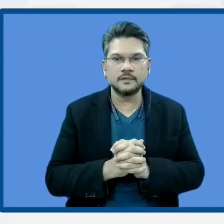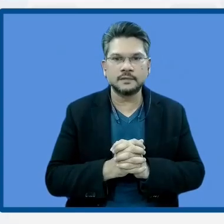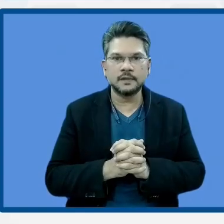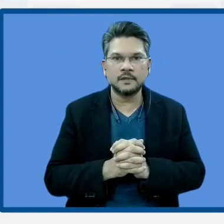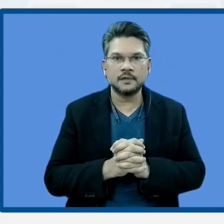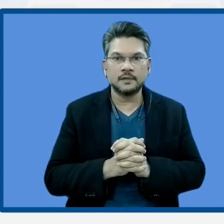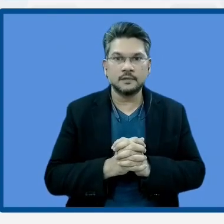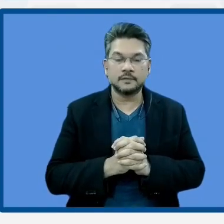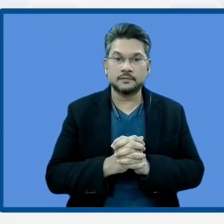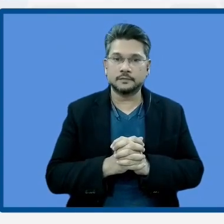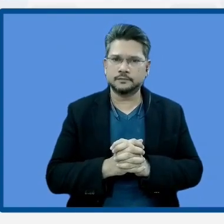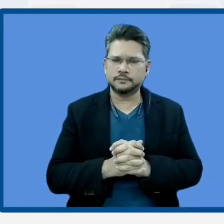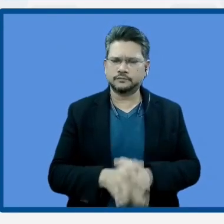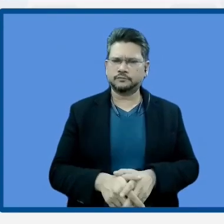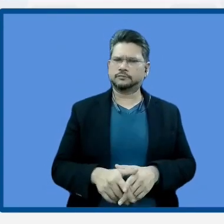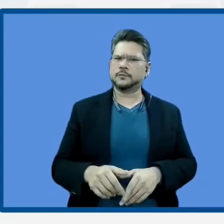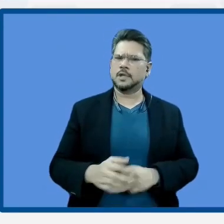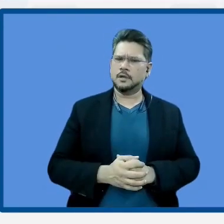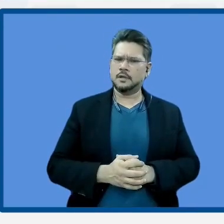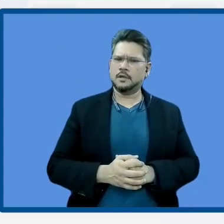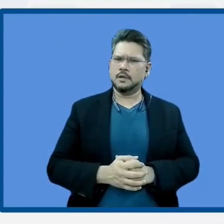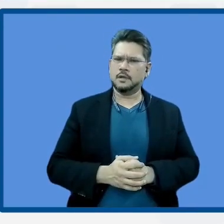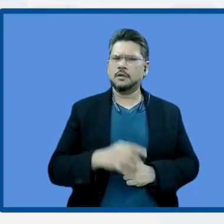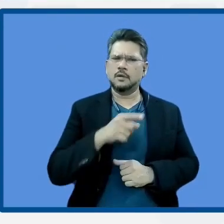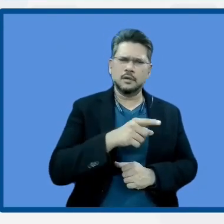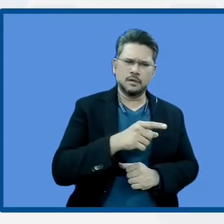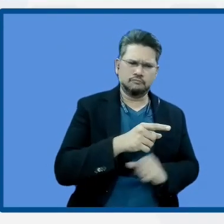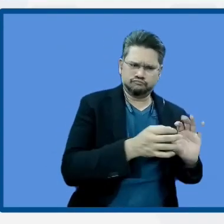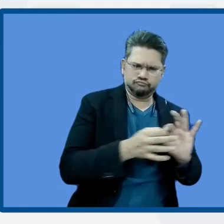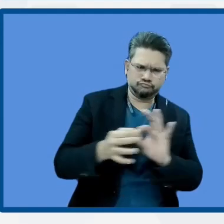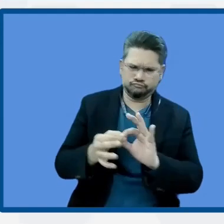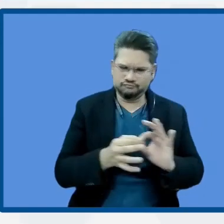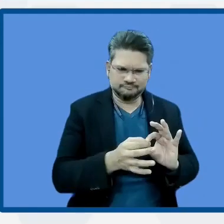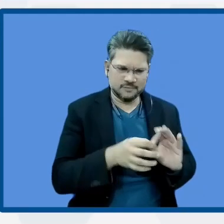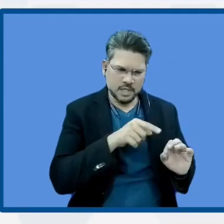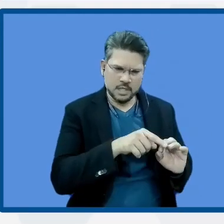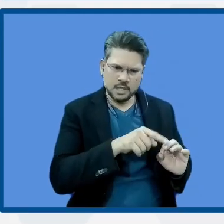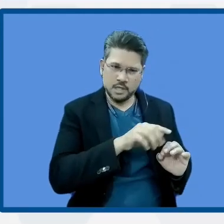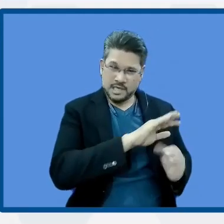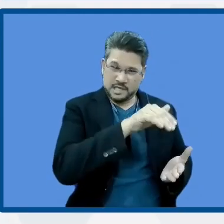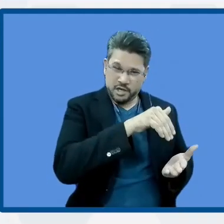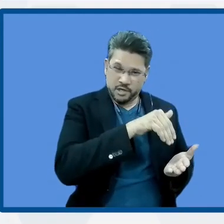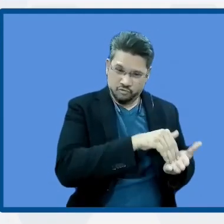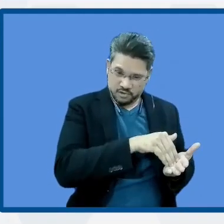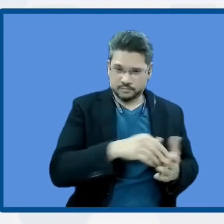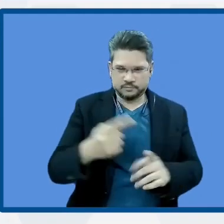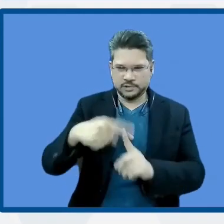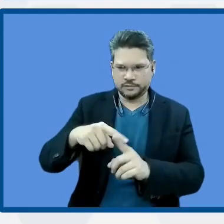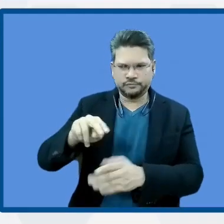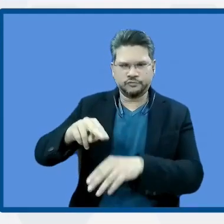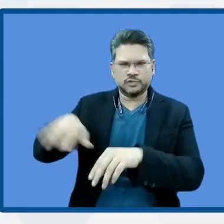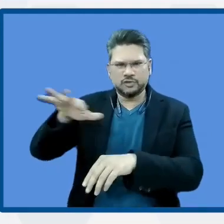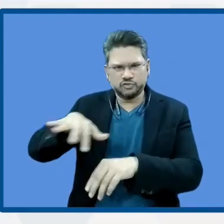the problem of the relation between the central and national or the